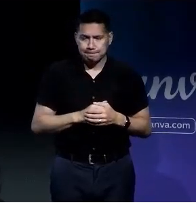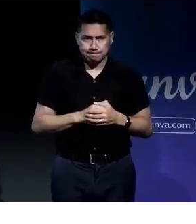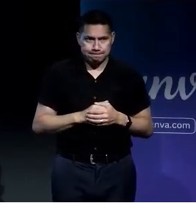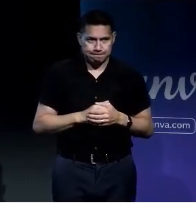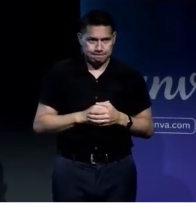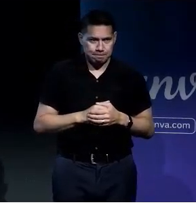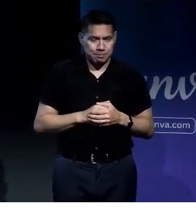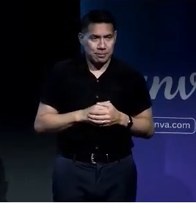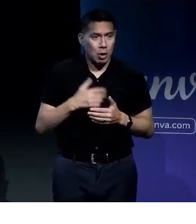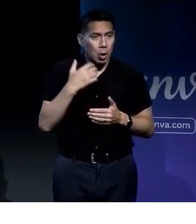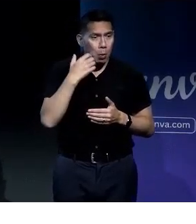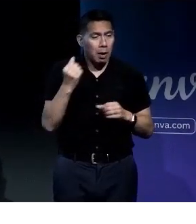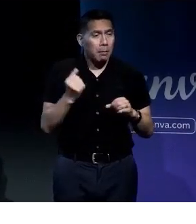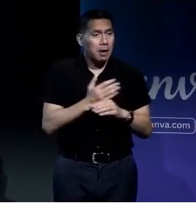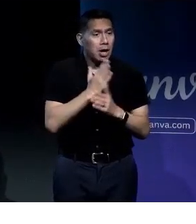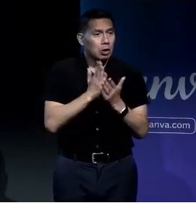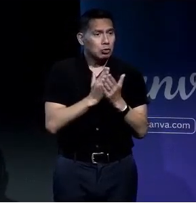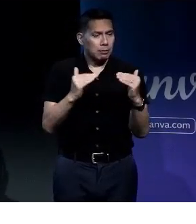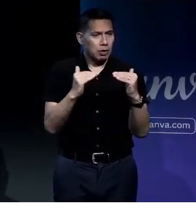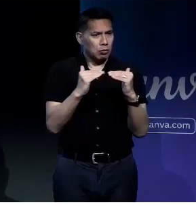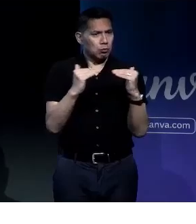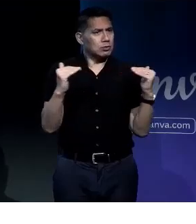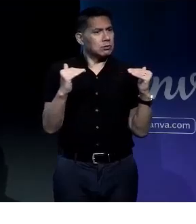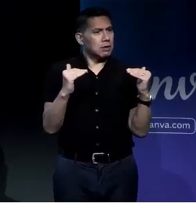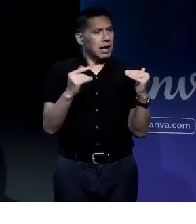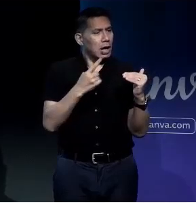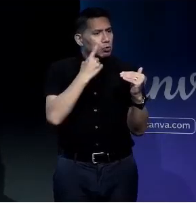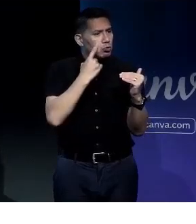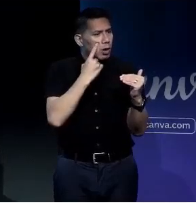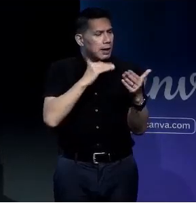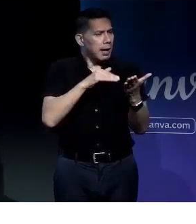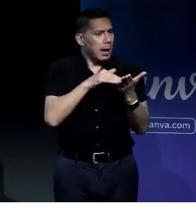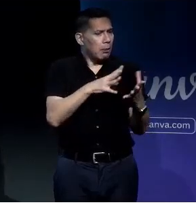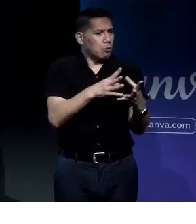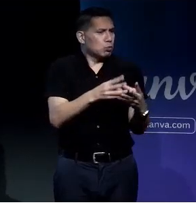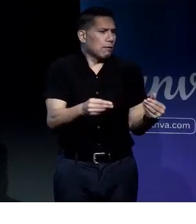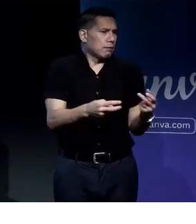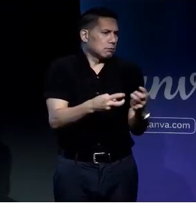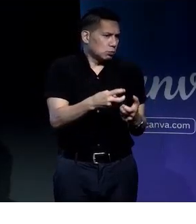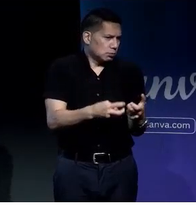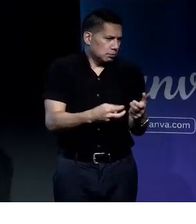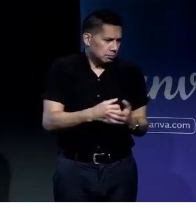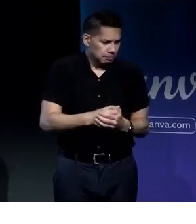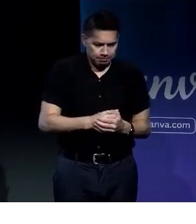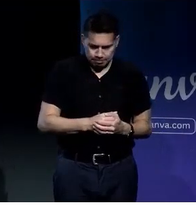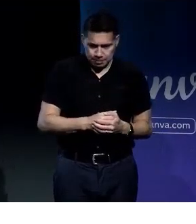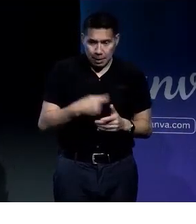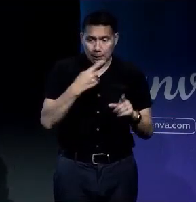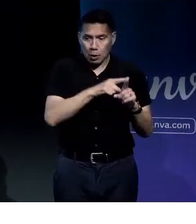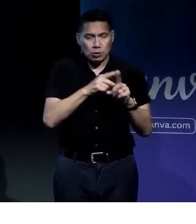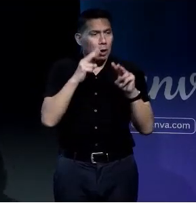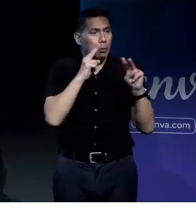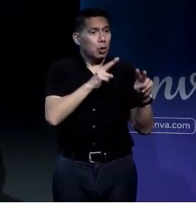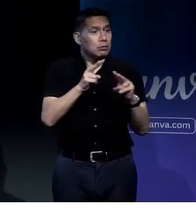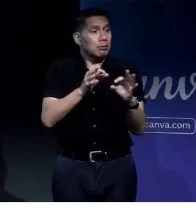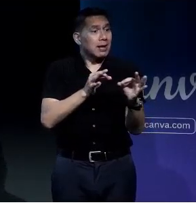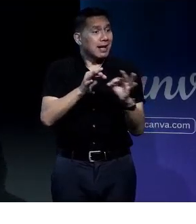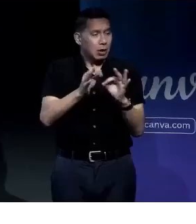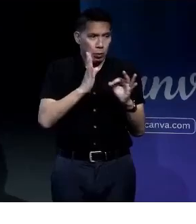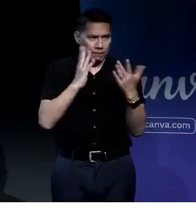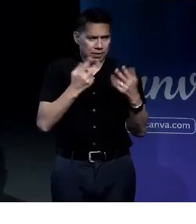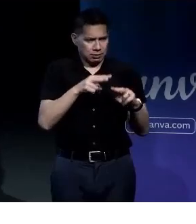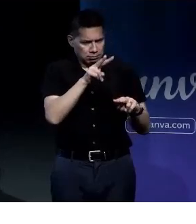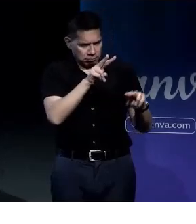So always be reasonable and solutions oriented. And create a monitoring plan. So after you've assessed